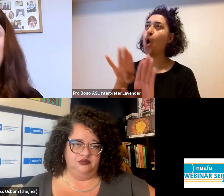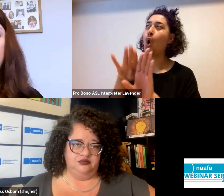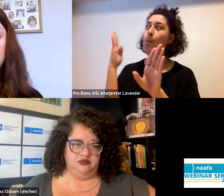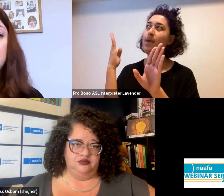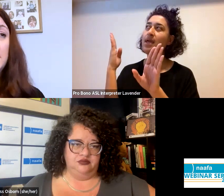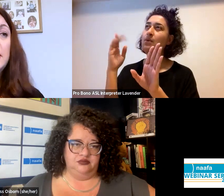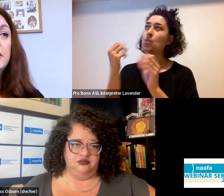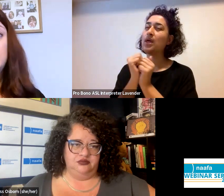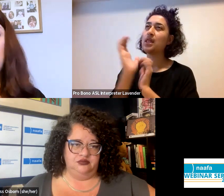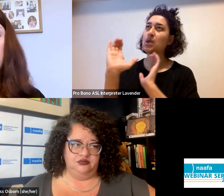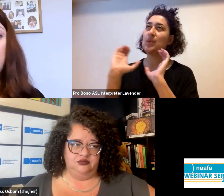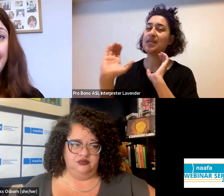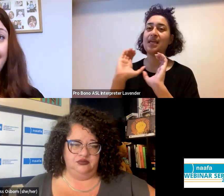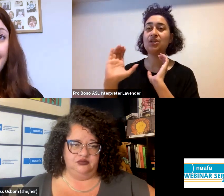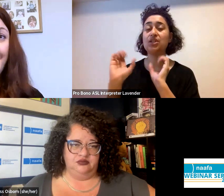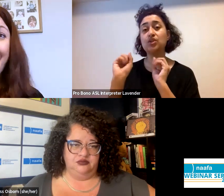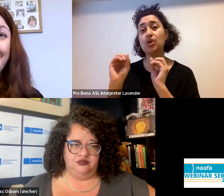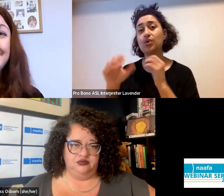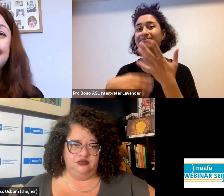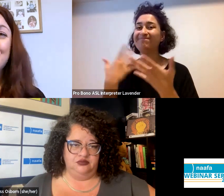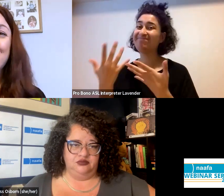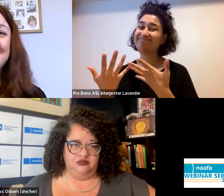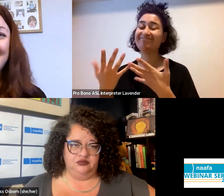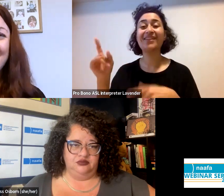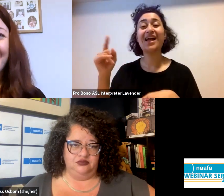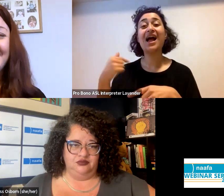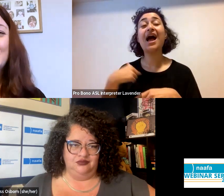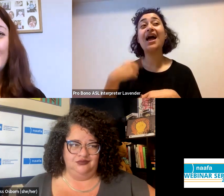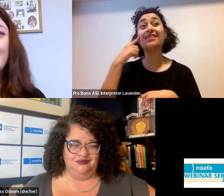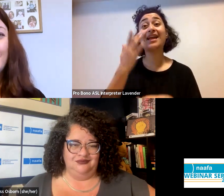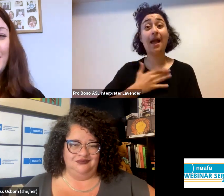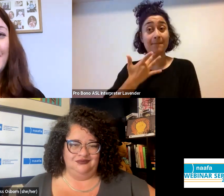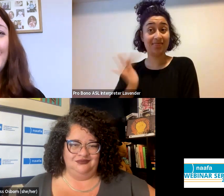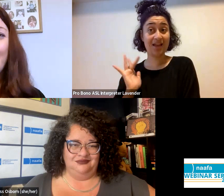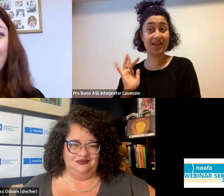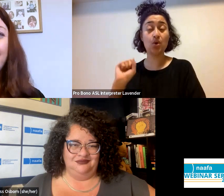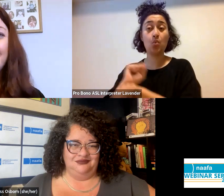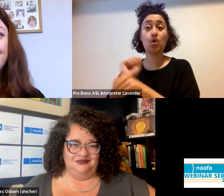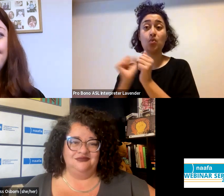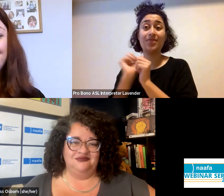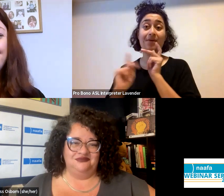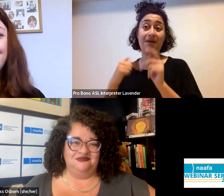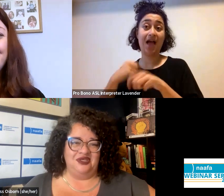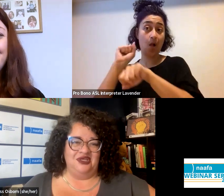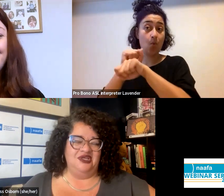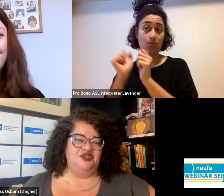of communication. So I consider myself lucky to work with the people that I work with.